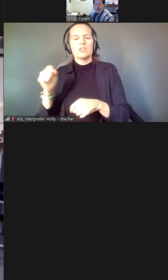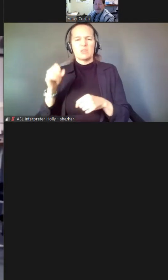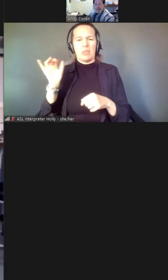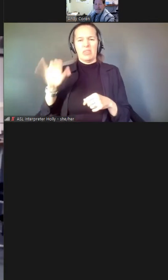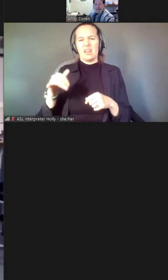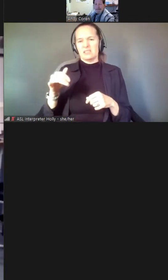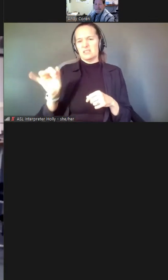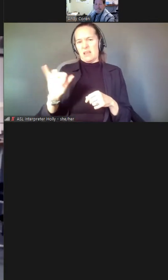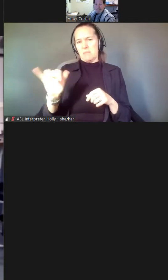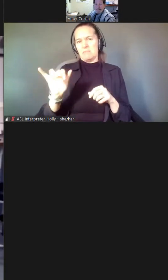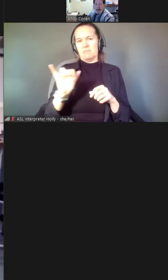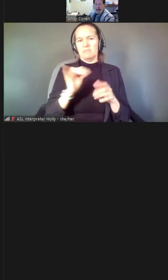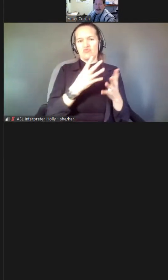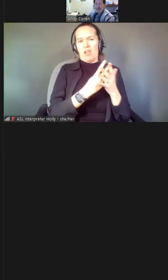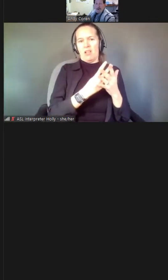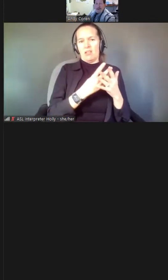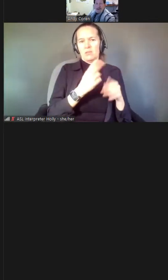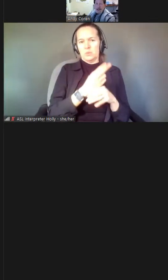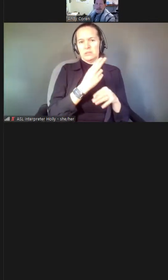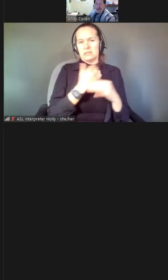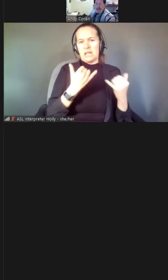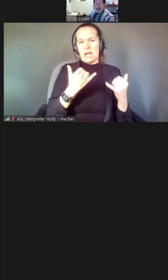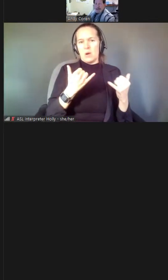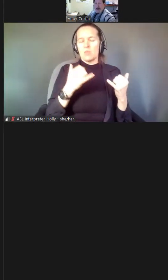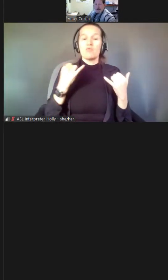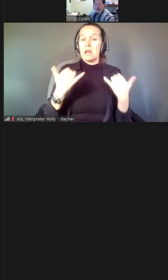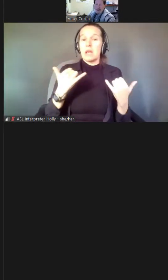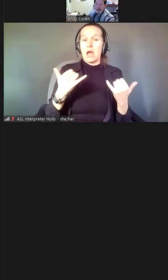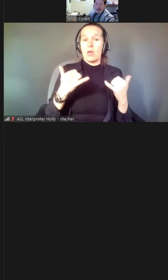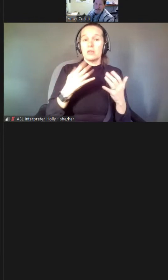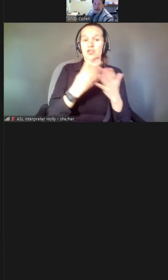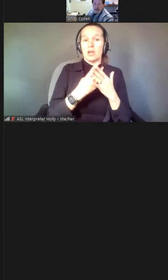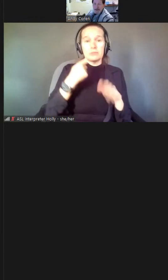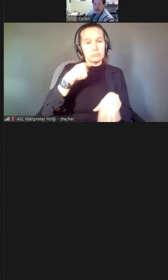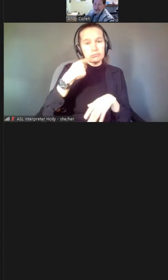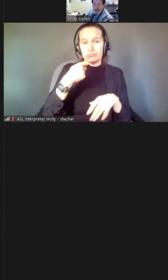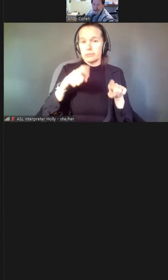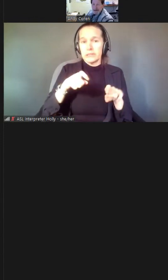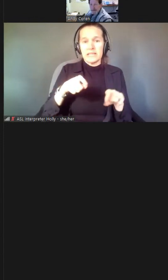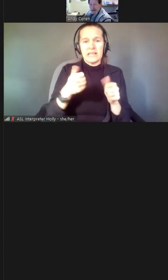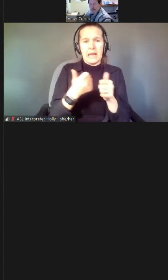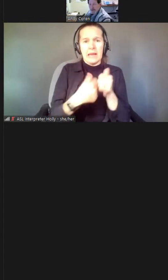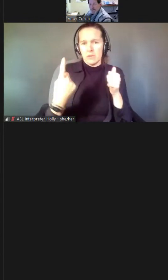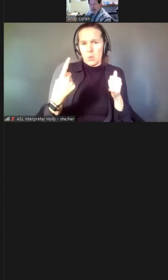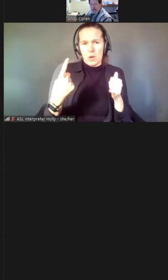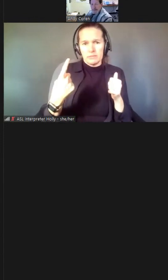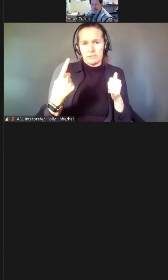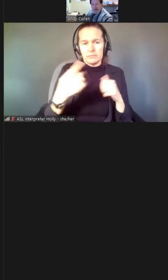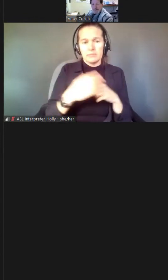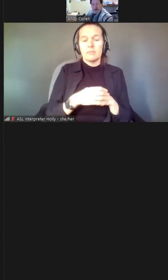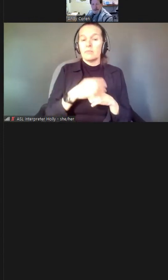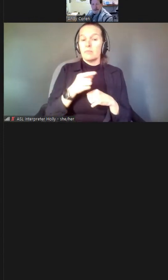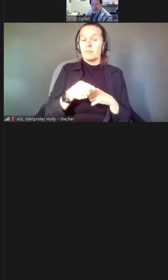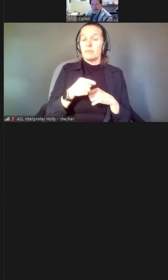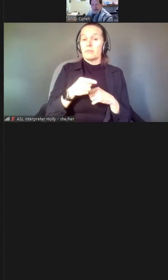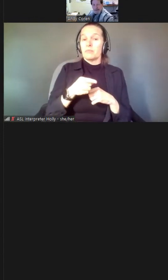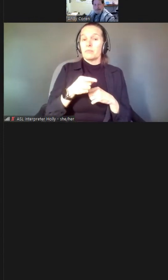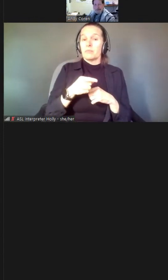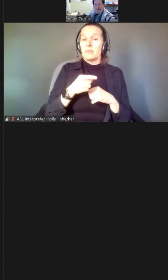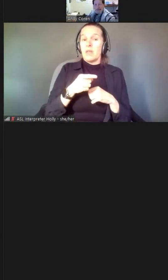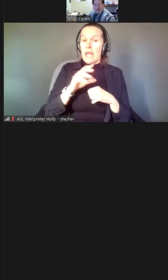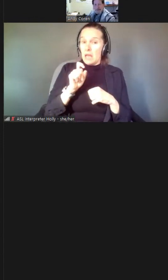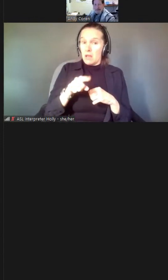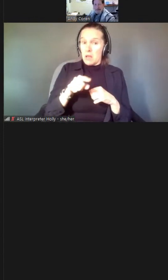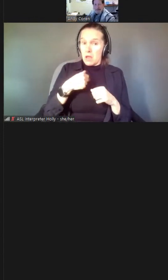from. Okay. At this point, the jail is testing everybody, though. Okay. I'm assuming with